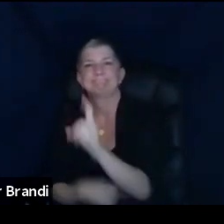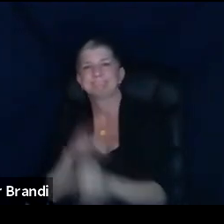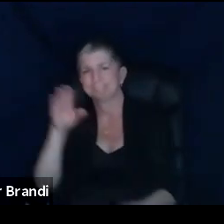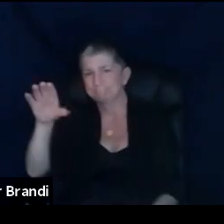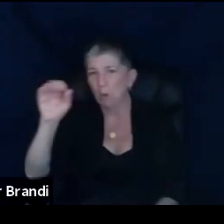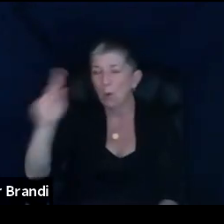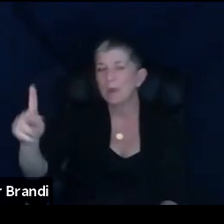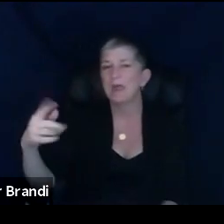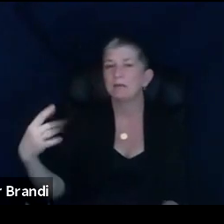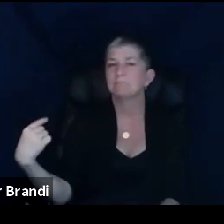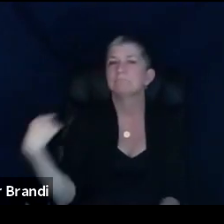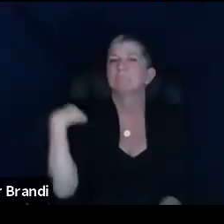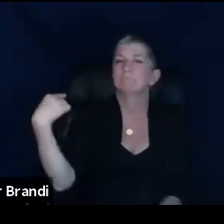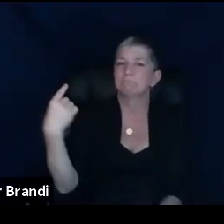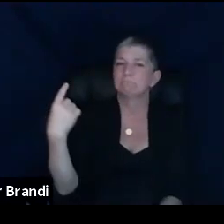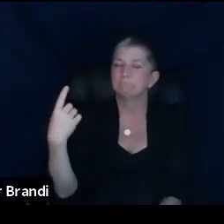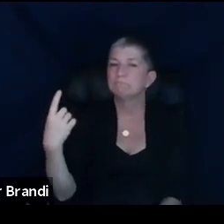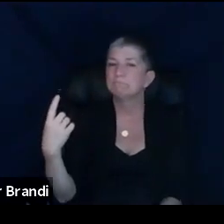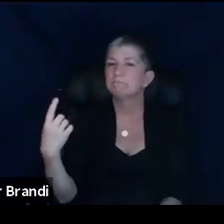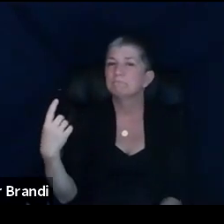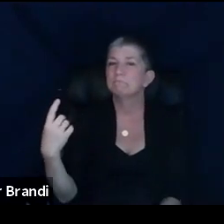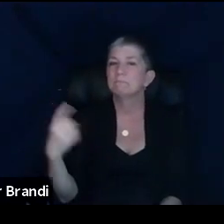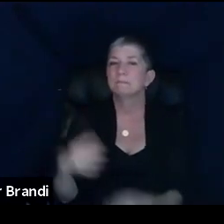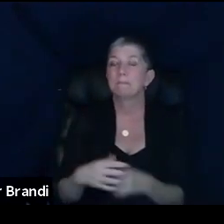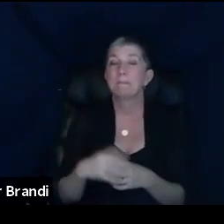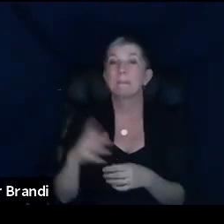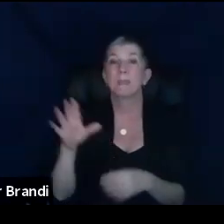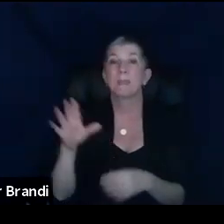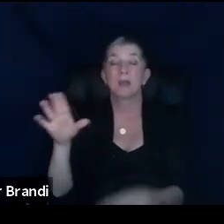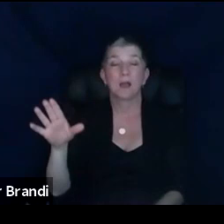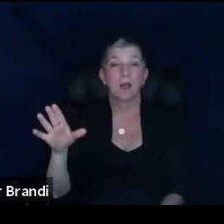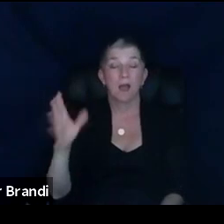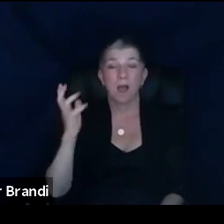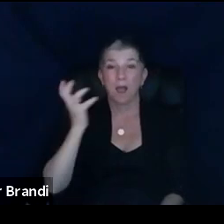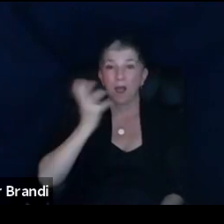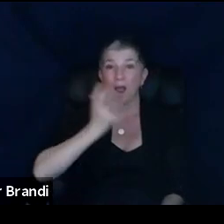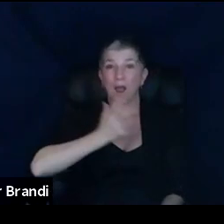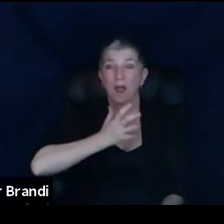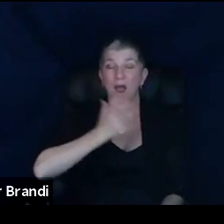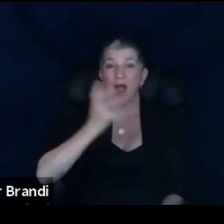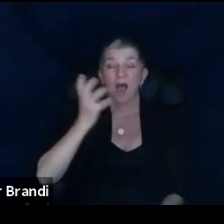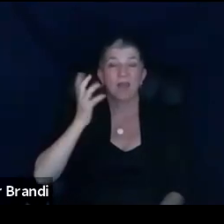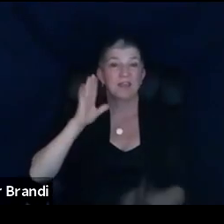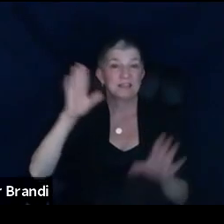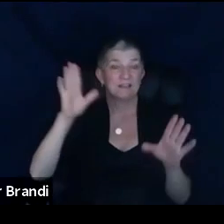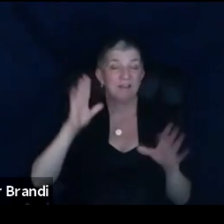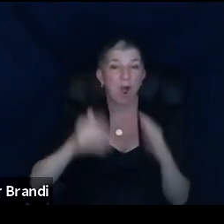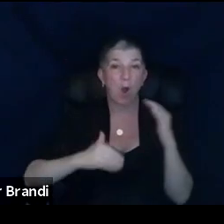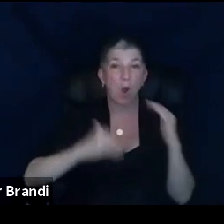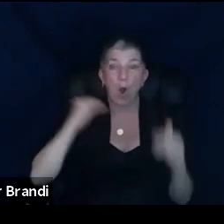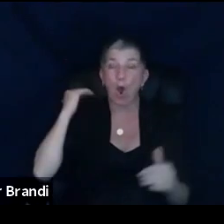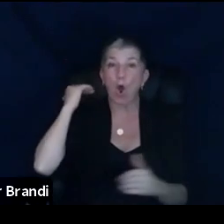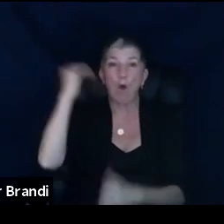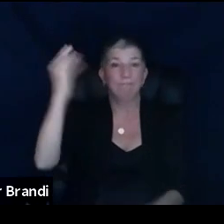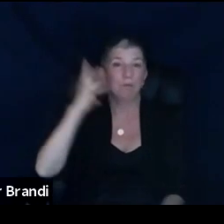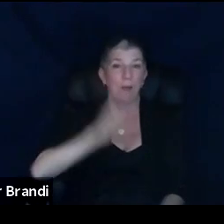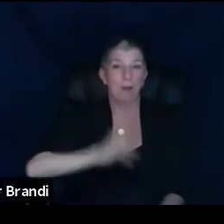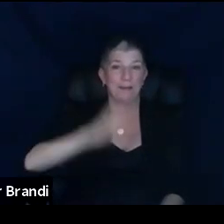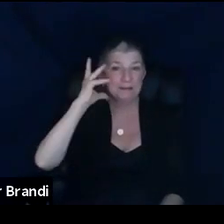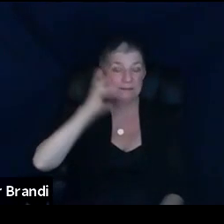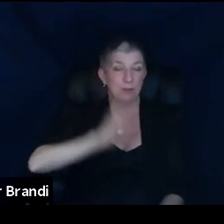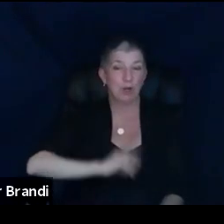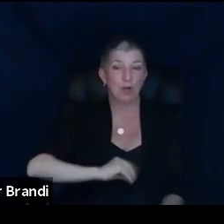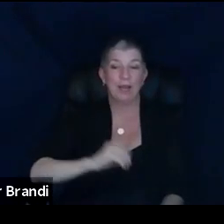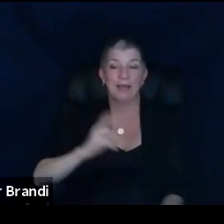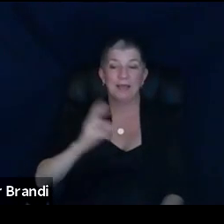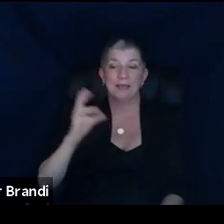me in the shoulder with a cattle prod. And it was this fantastic, overwhelming experience that